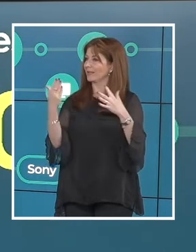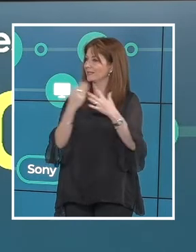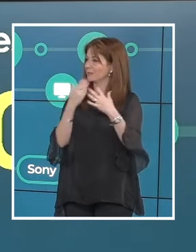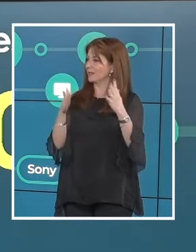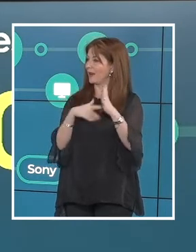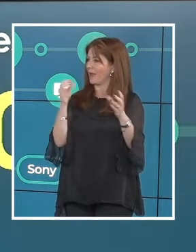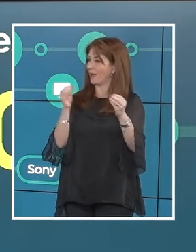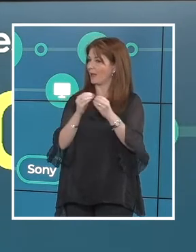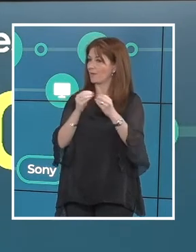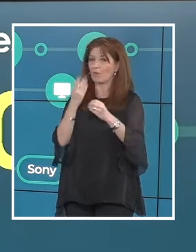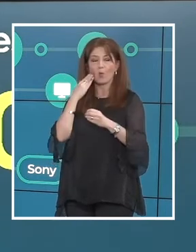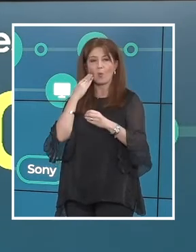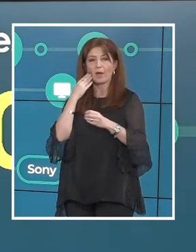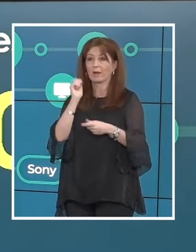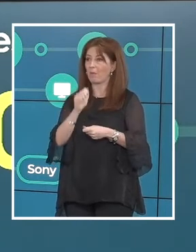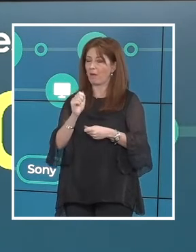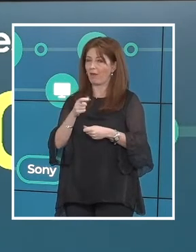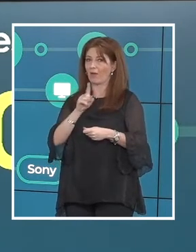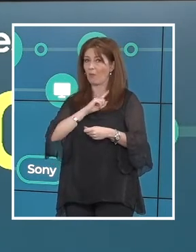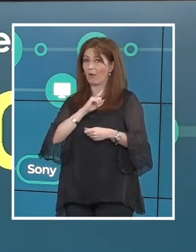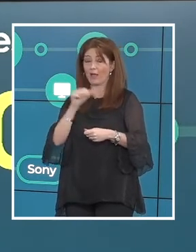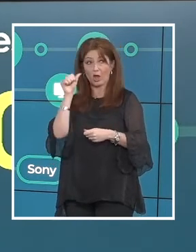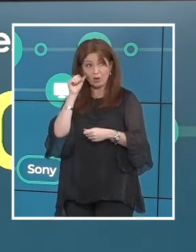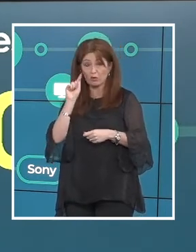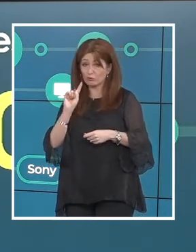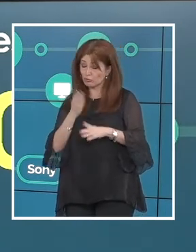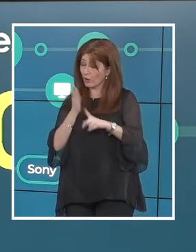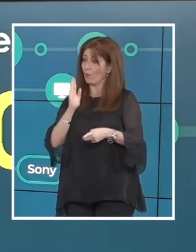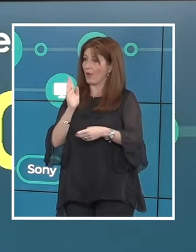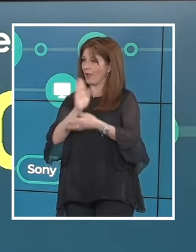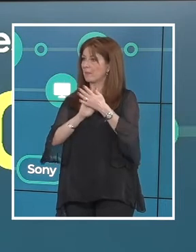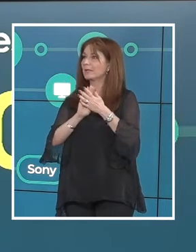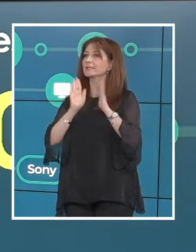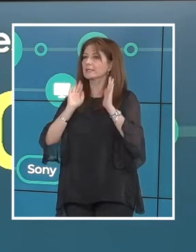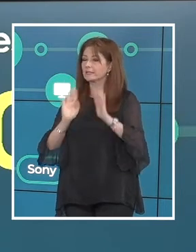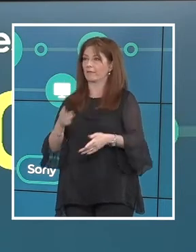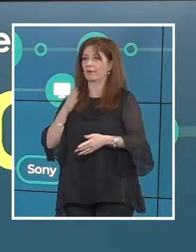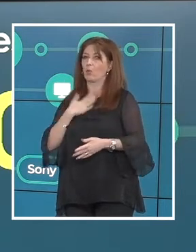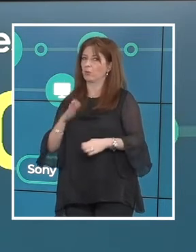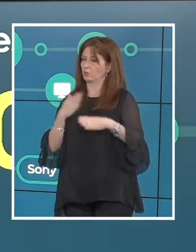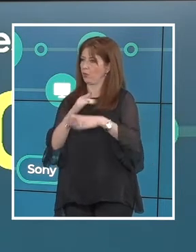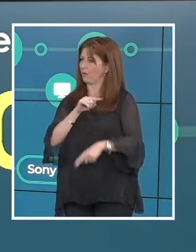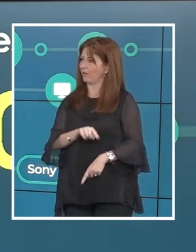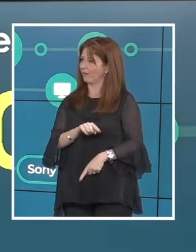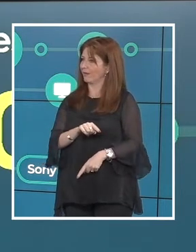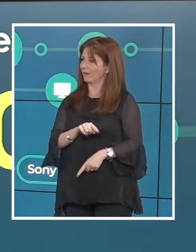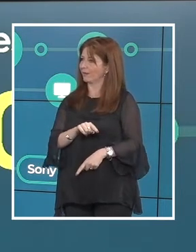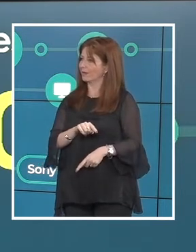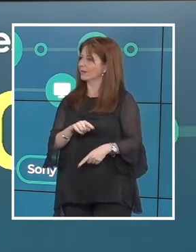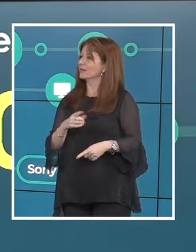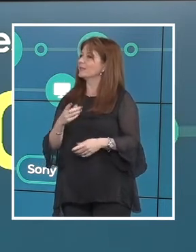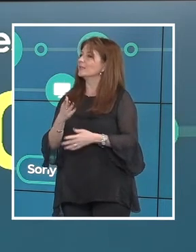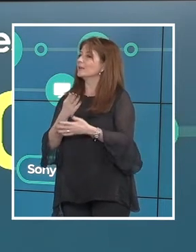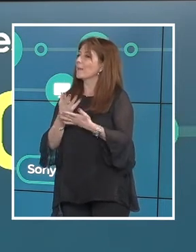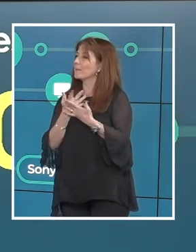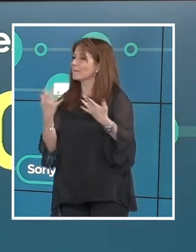because it would have been a done deal from the first minute I knew it. And so a lot of folks, especially those who identify as having a disability that are hired, will